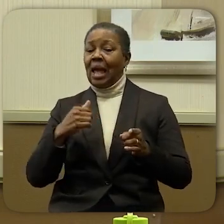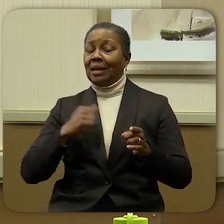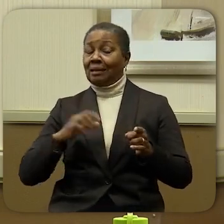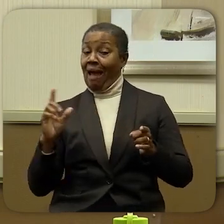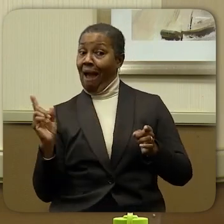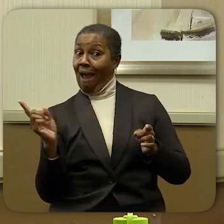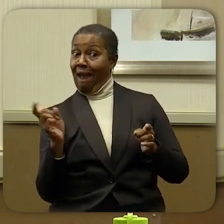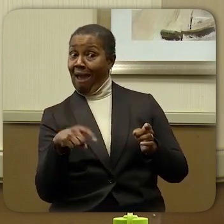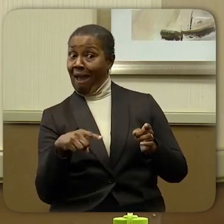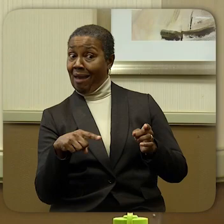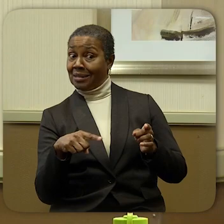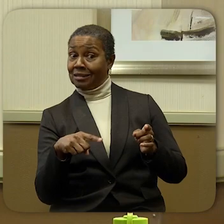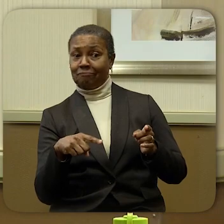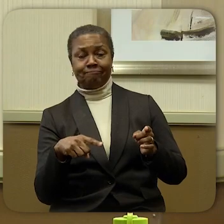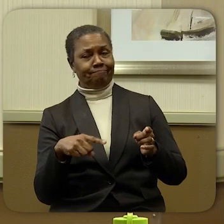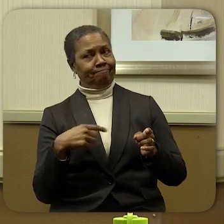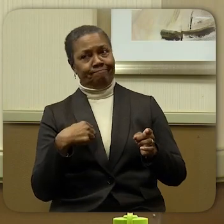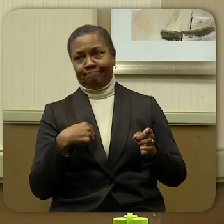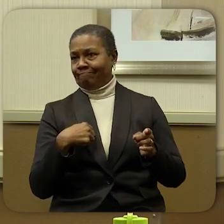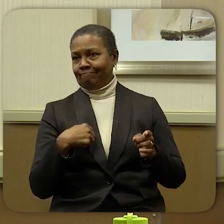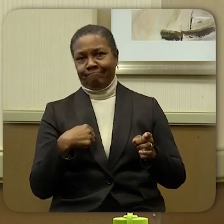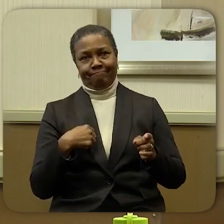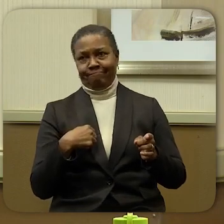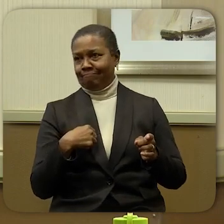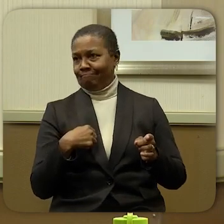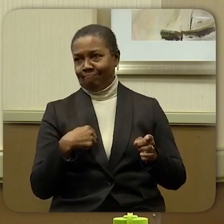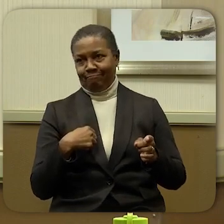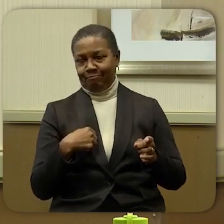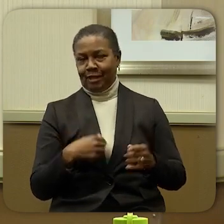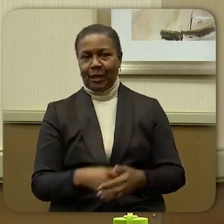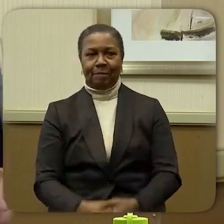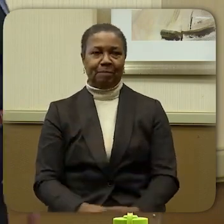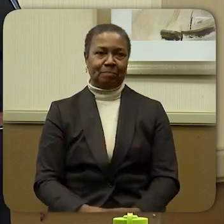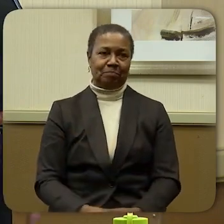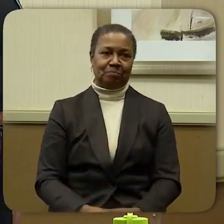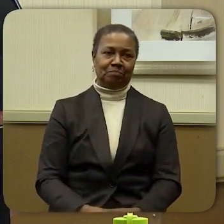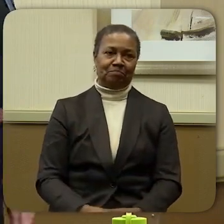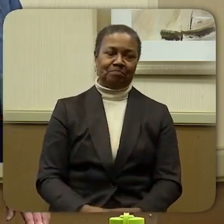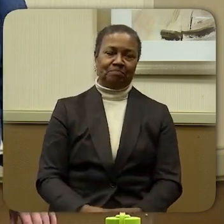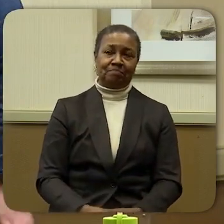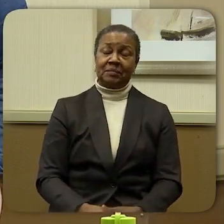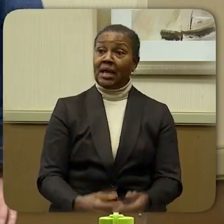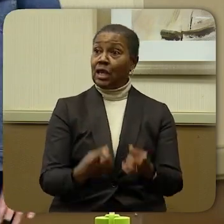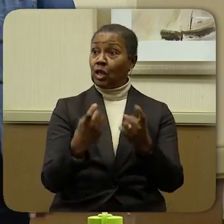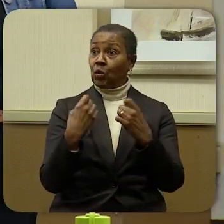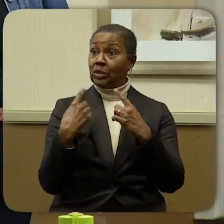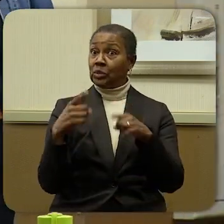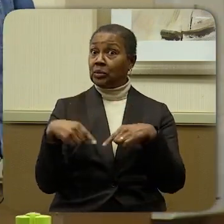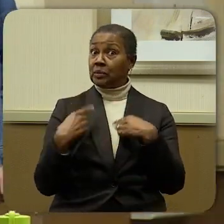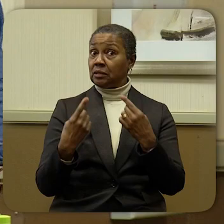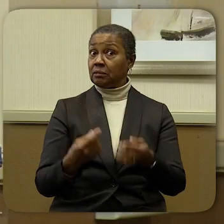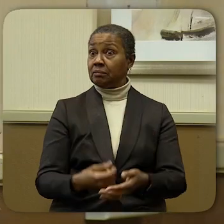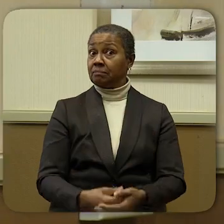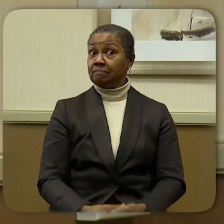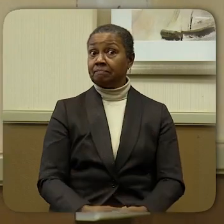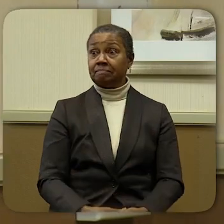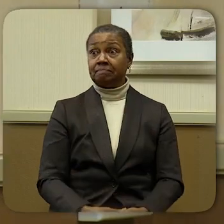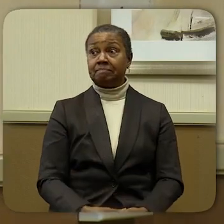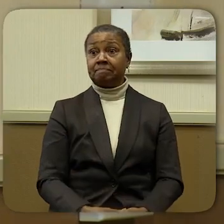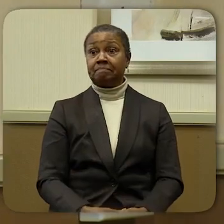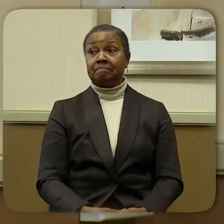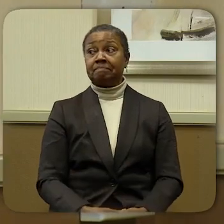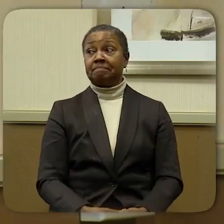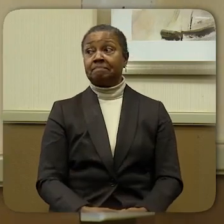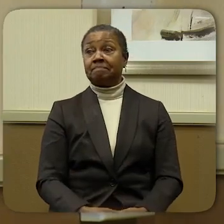that I have to ask in the learning environment kind of thing. Any questions?